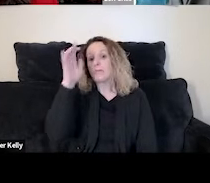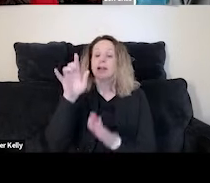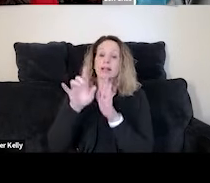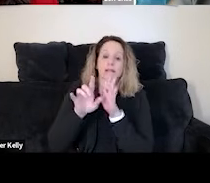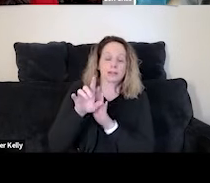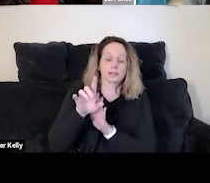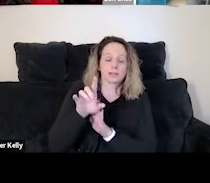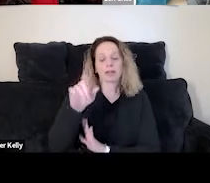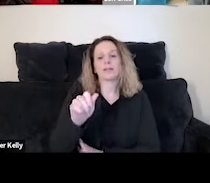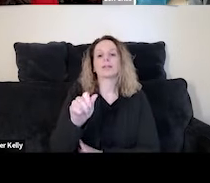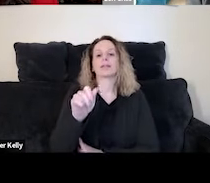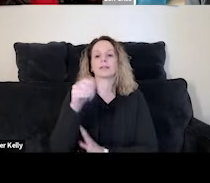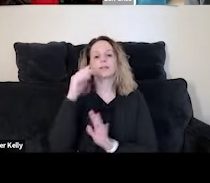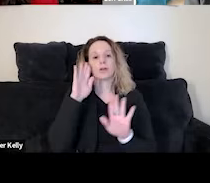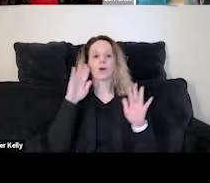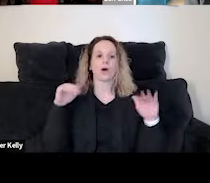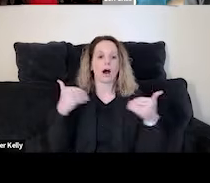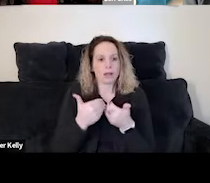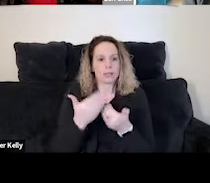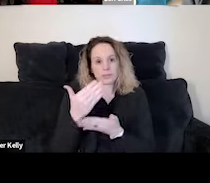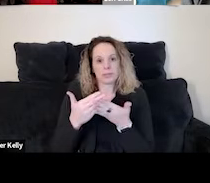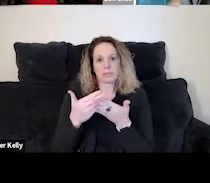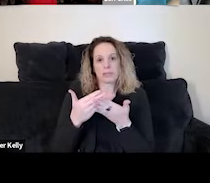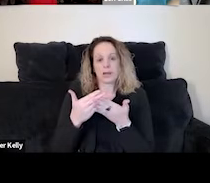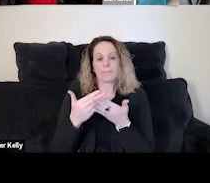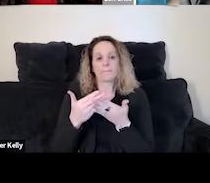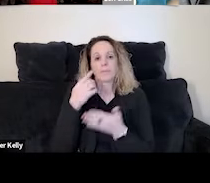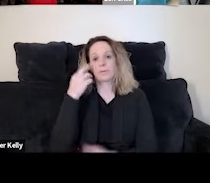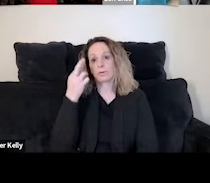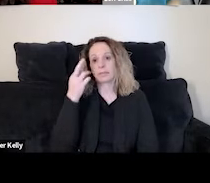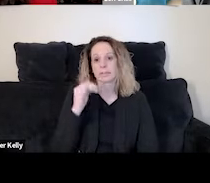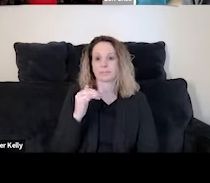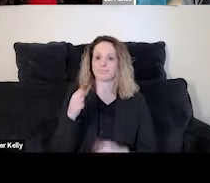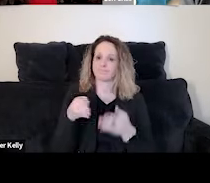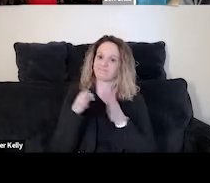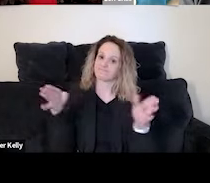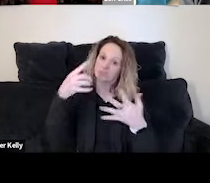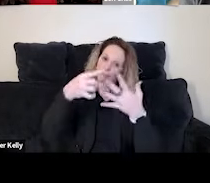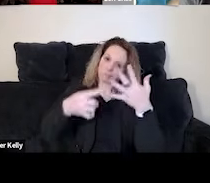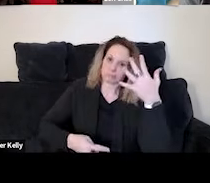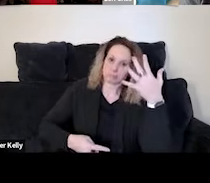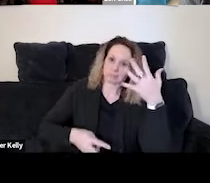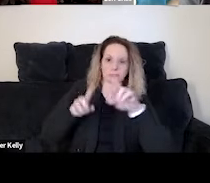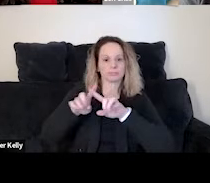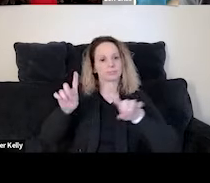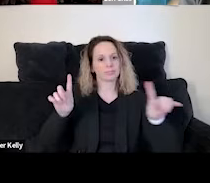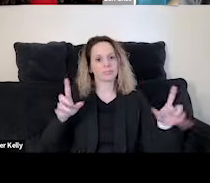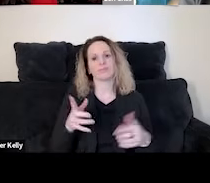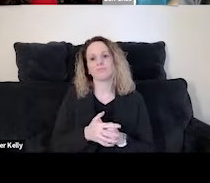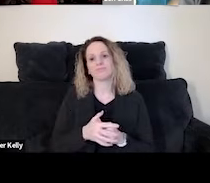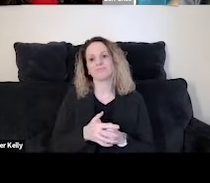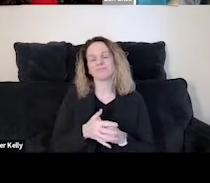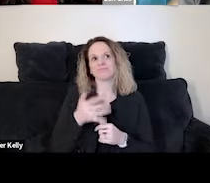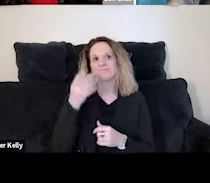autism are also some of the calls. You'll see on this is a very wide variety. We really tried to come up with the